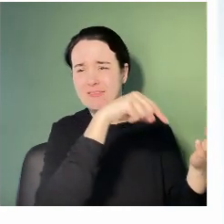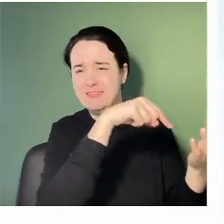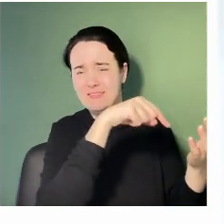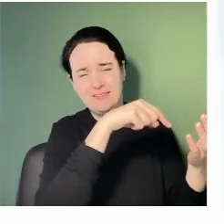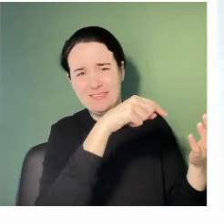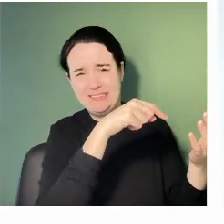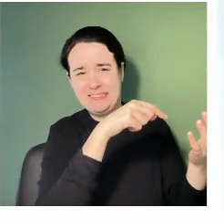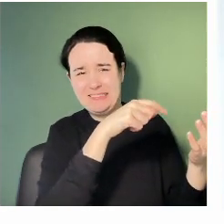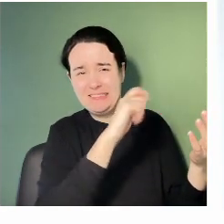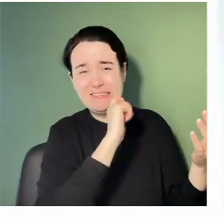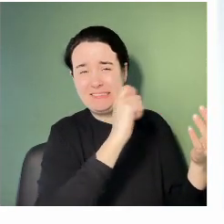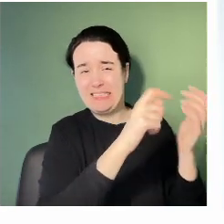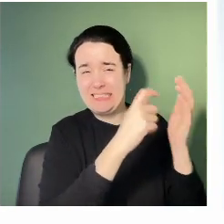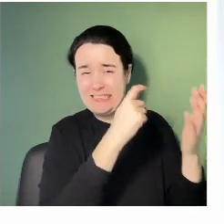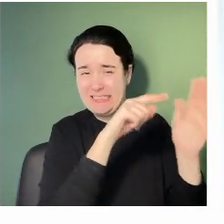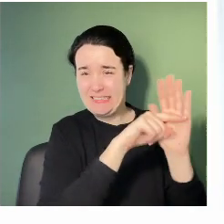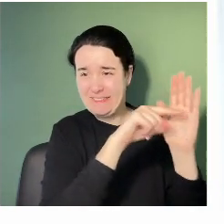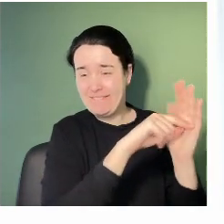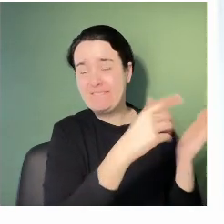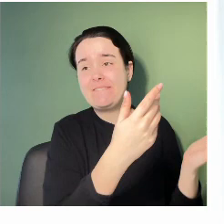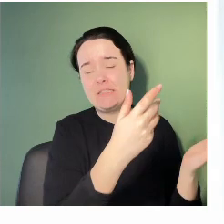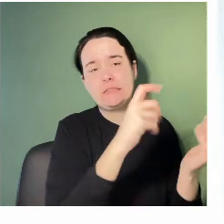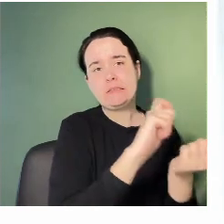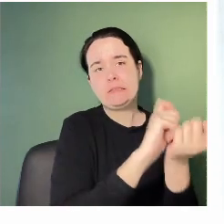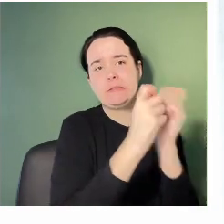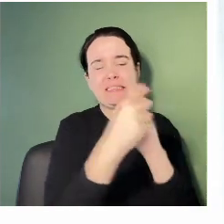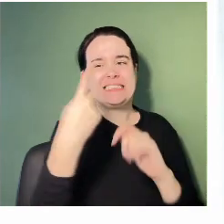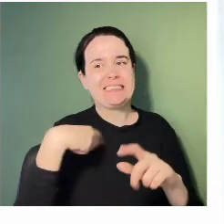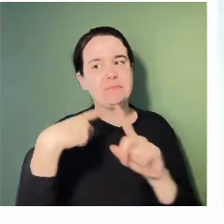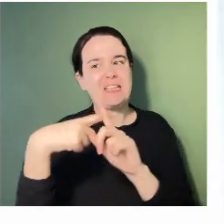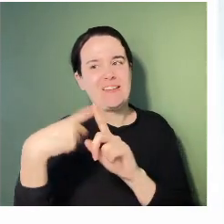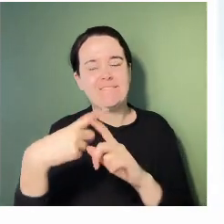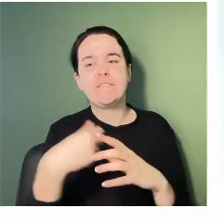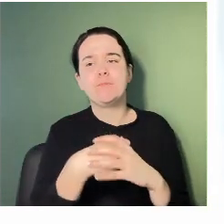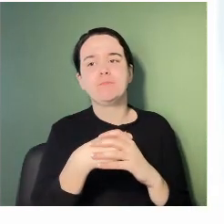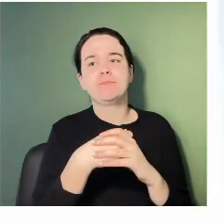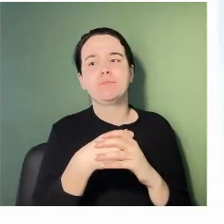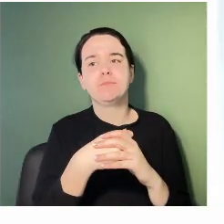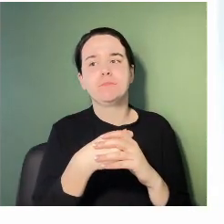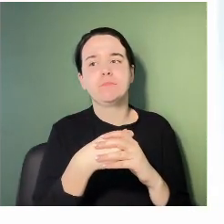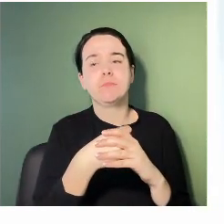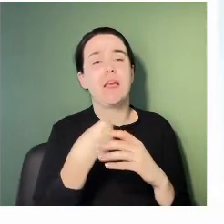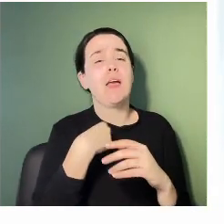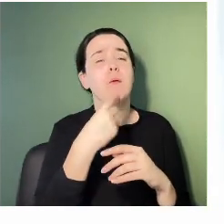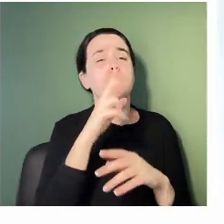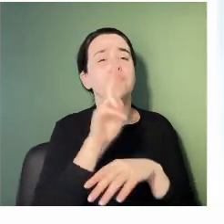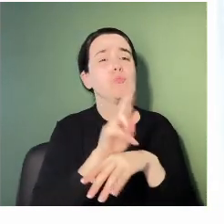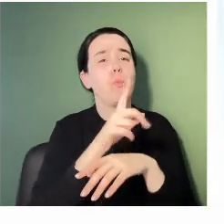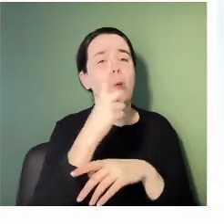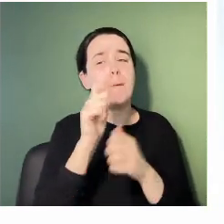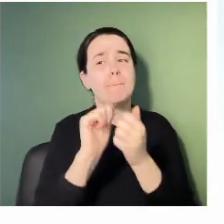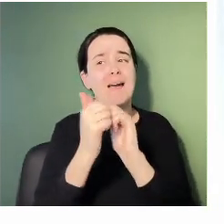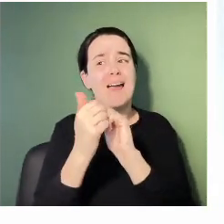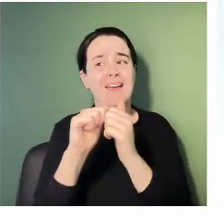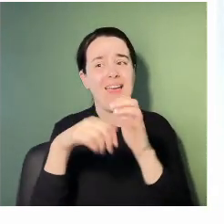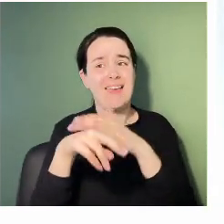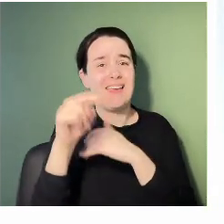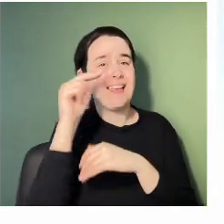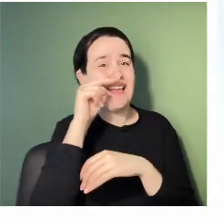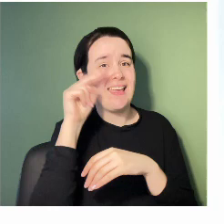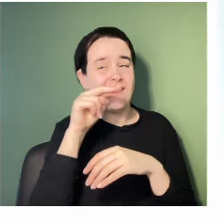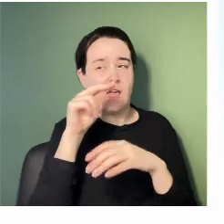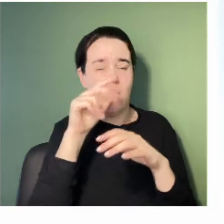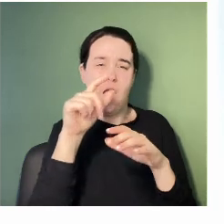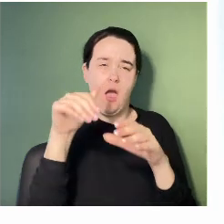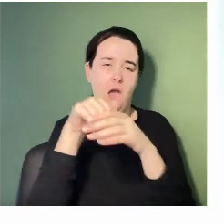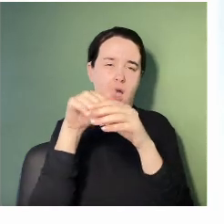third-party spending. But this, though I'm using an example from one of our partner in Nigeria created, this is a global